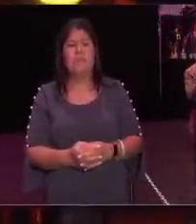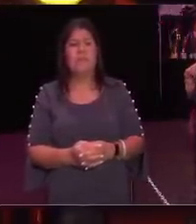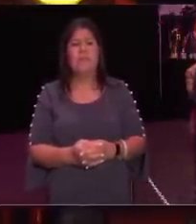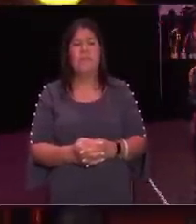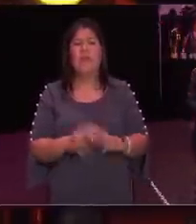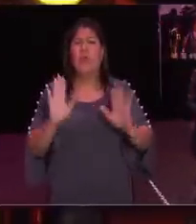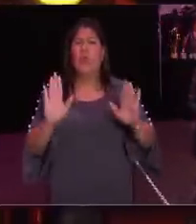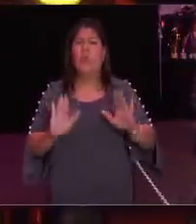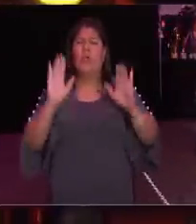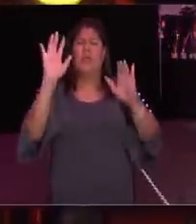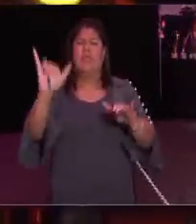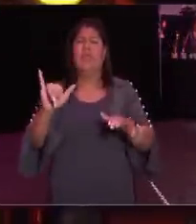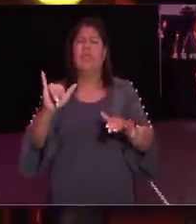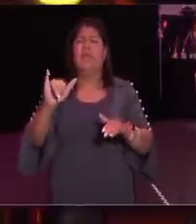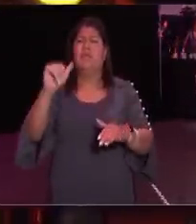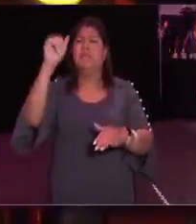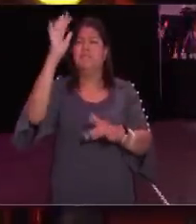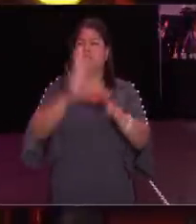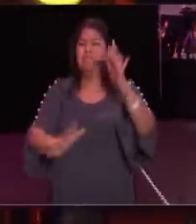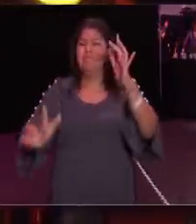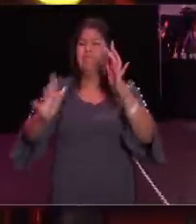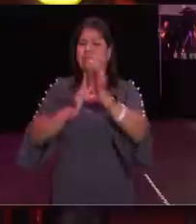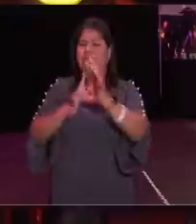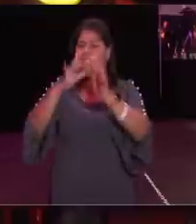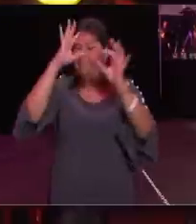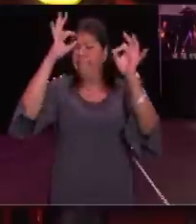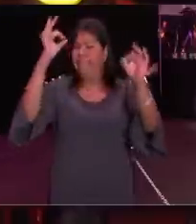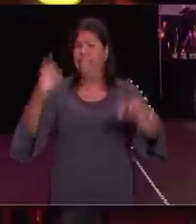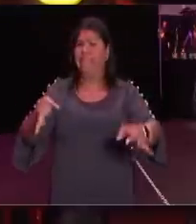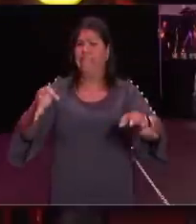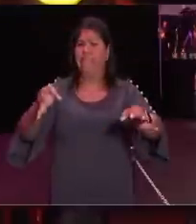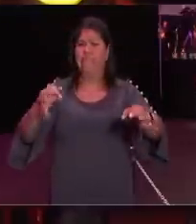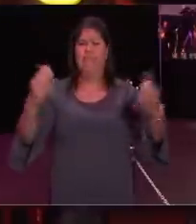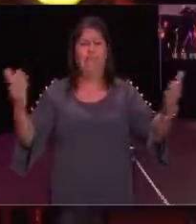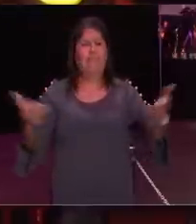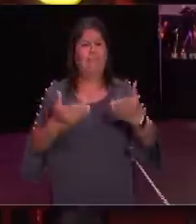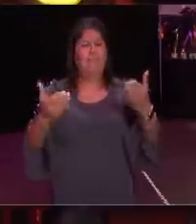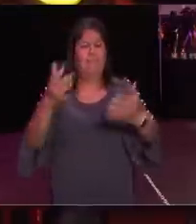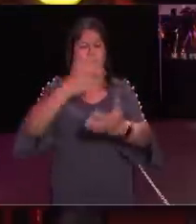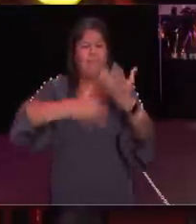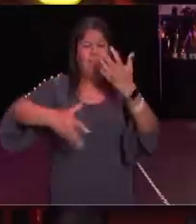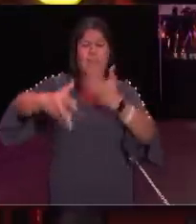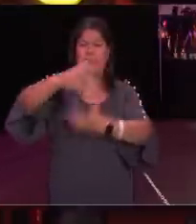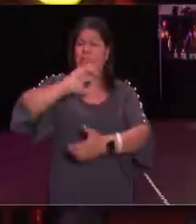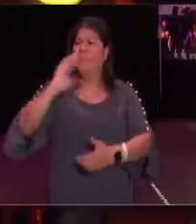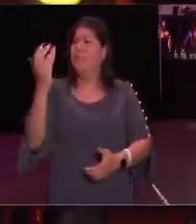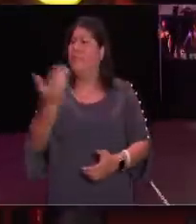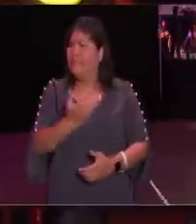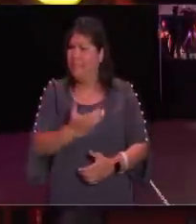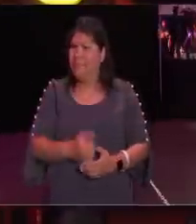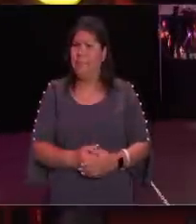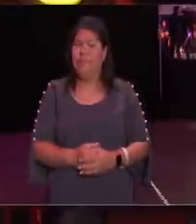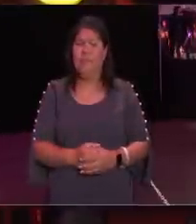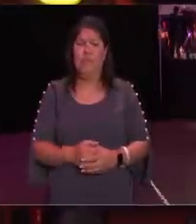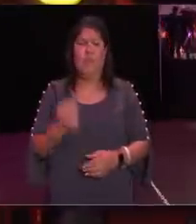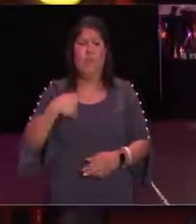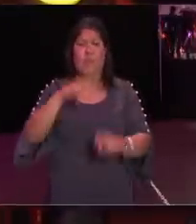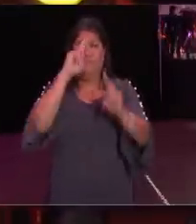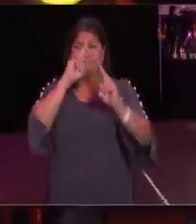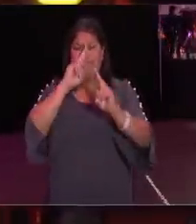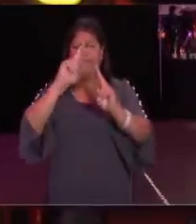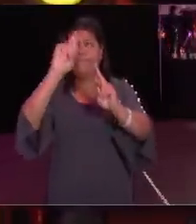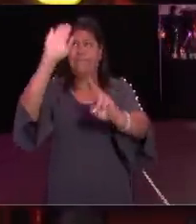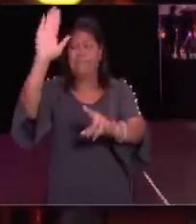Even greater than that is the fact that Jesus has chosen to be here in the midst of us, and we honor